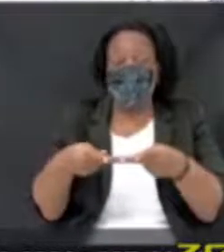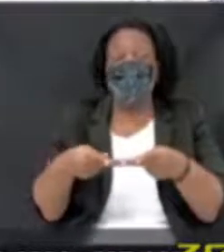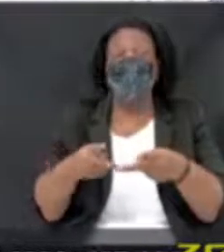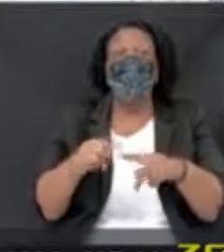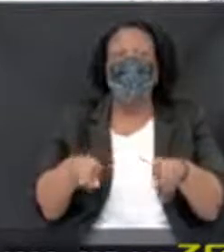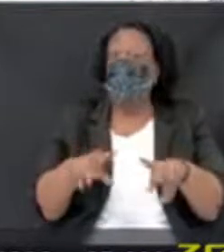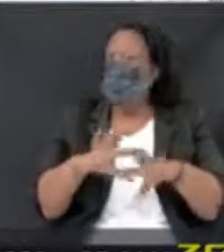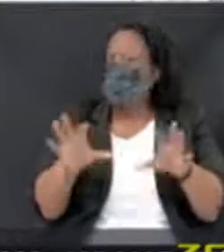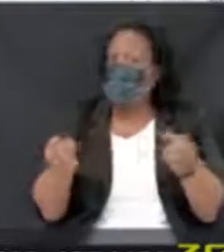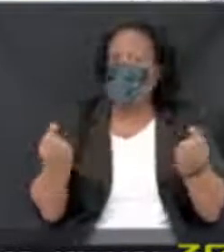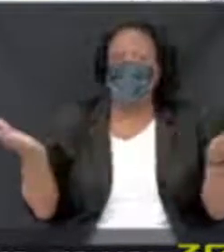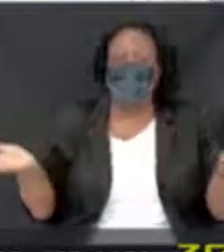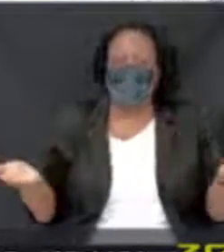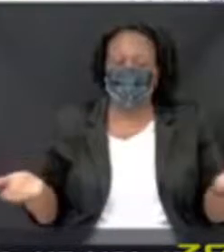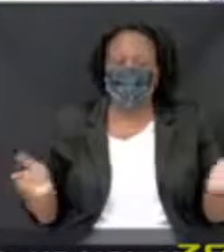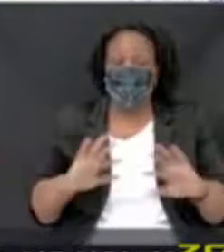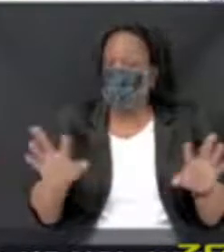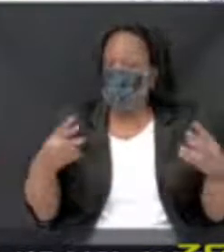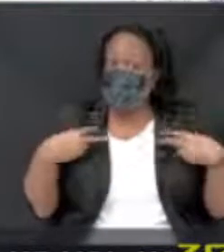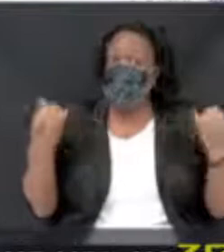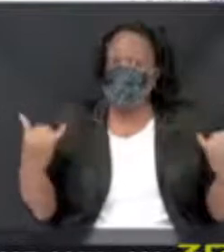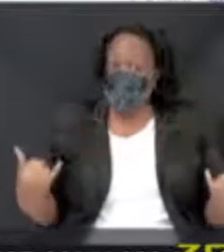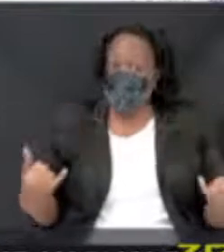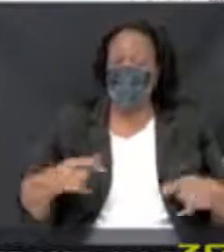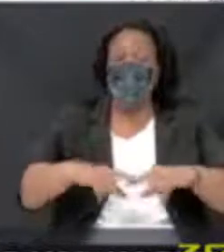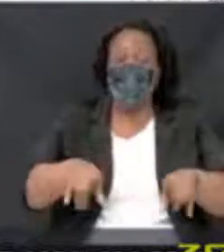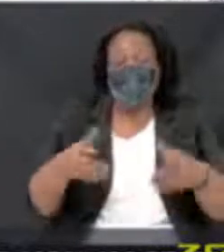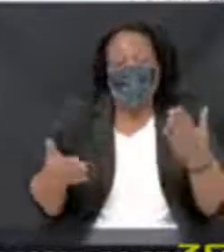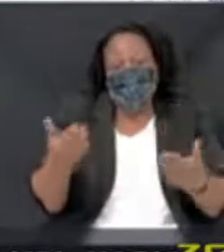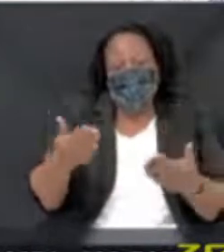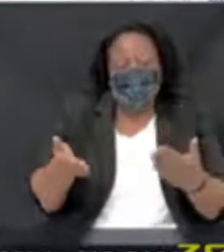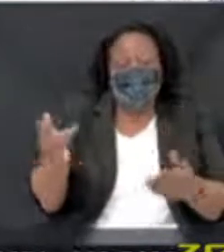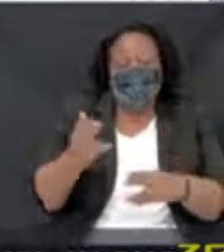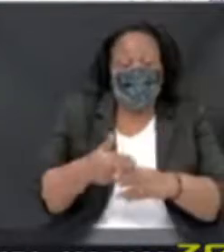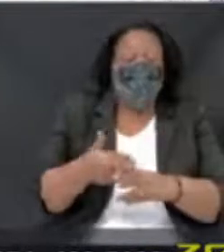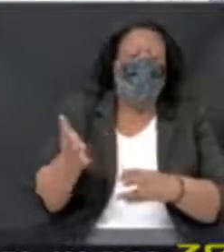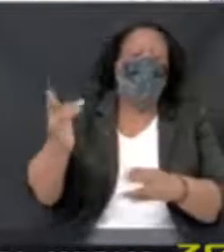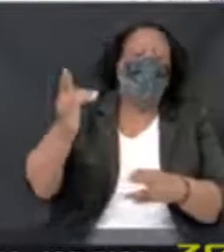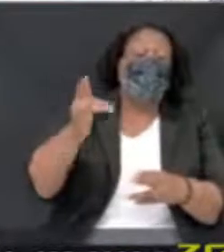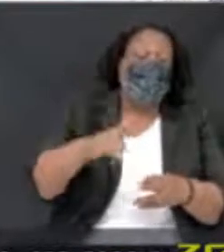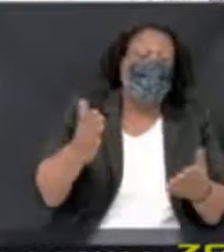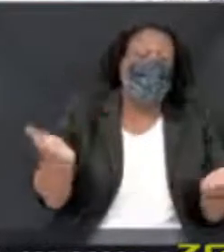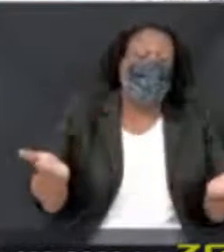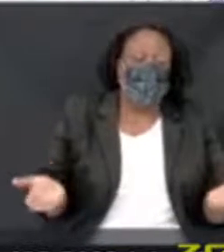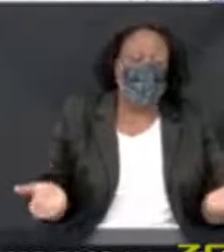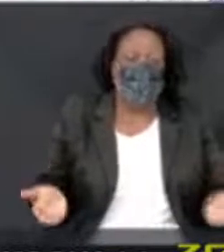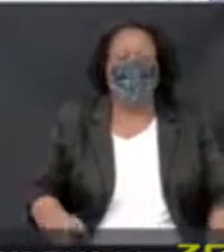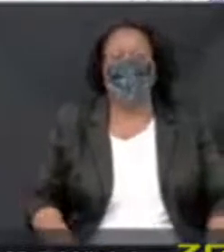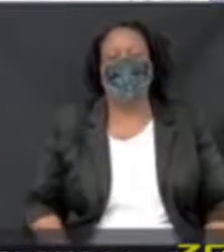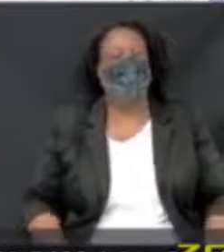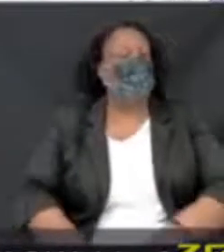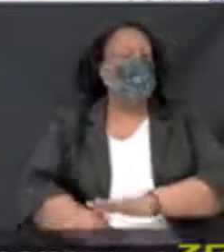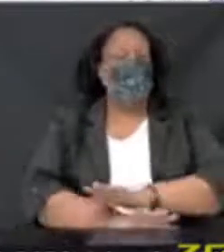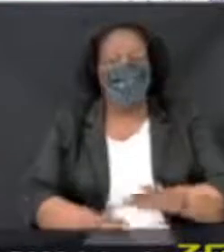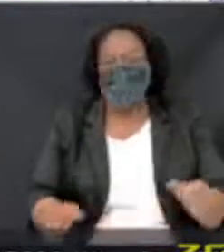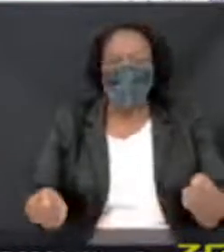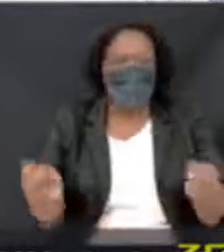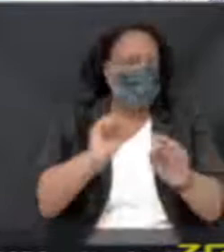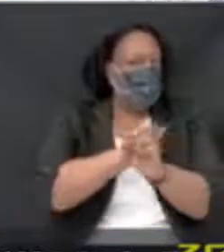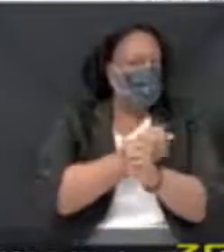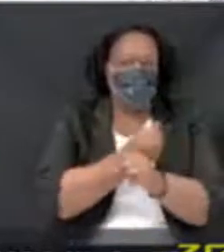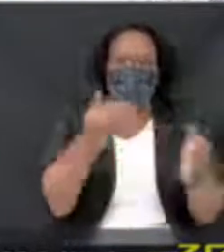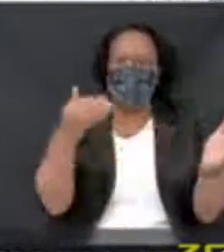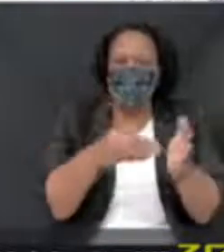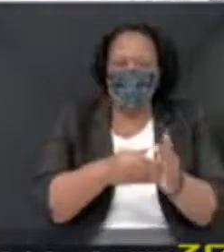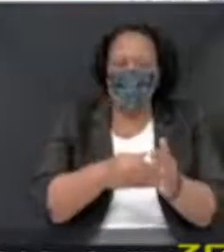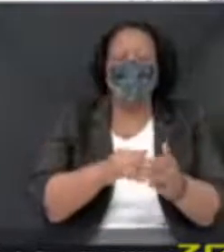to avoid a return of curfews, lockdowns to contain the fourth wave when it arrives and the Delta variant, we need to